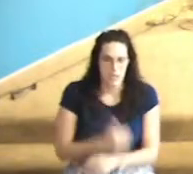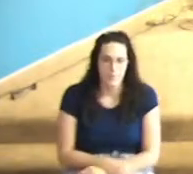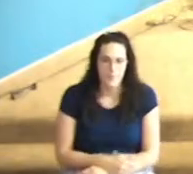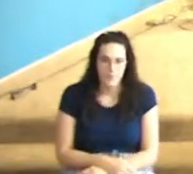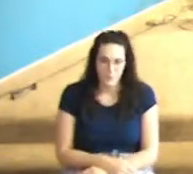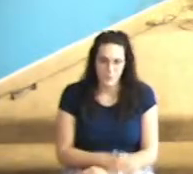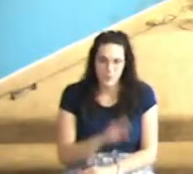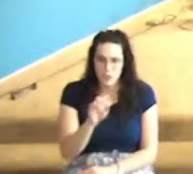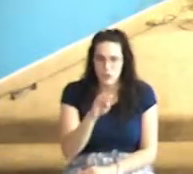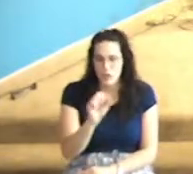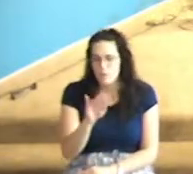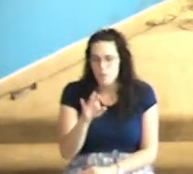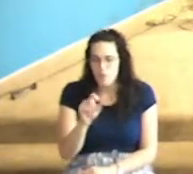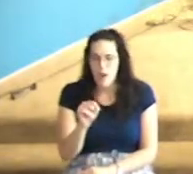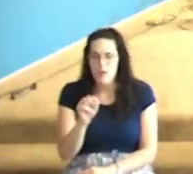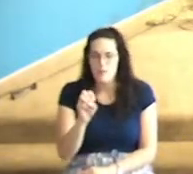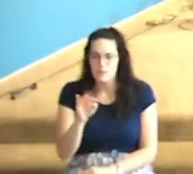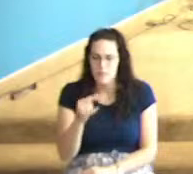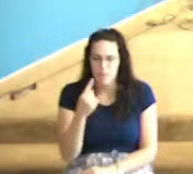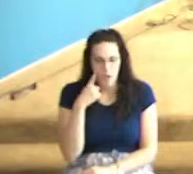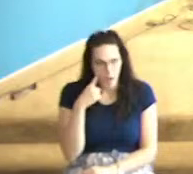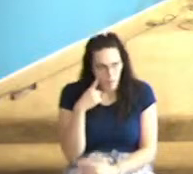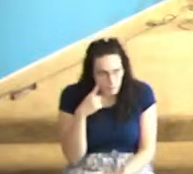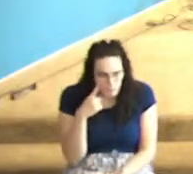And James Bryan Smith just thought, you know what?